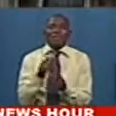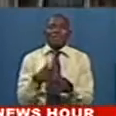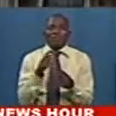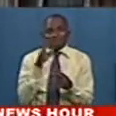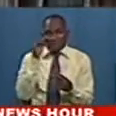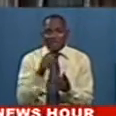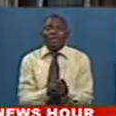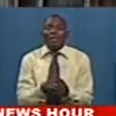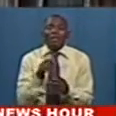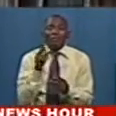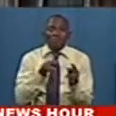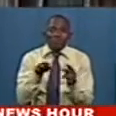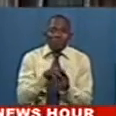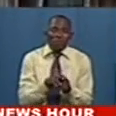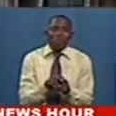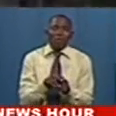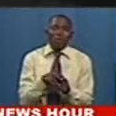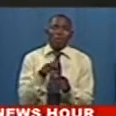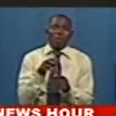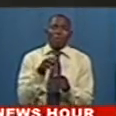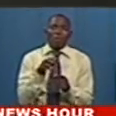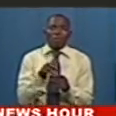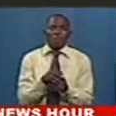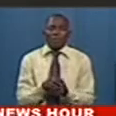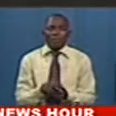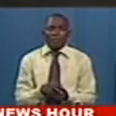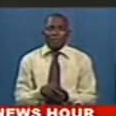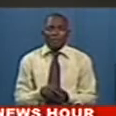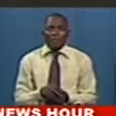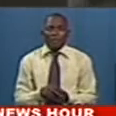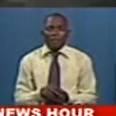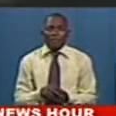life and relics left behind by his family.